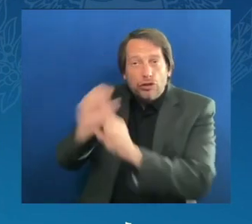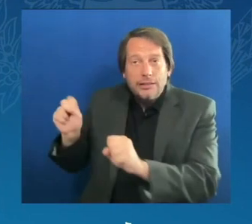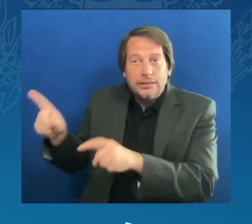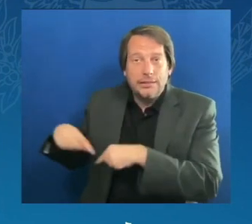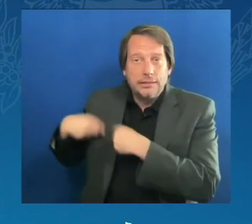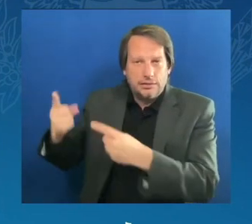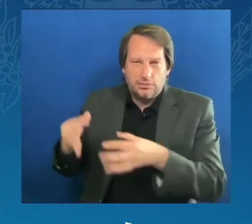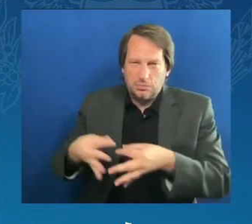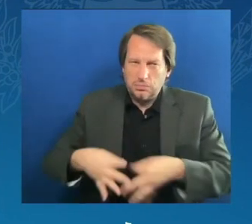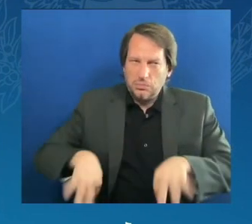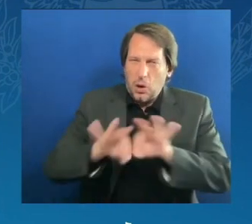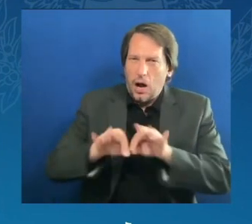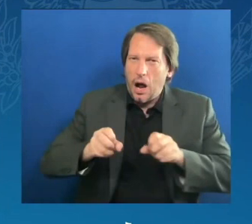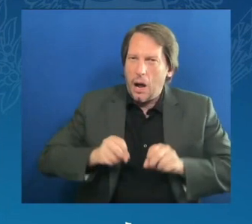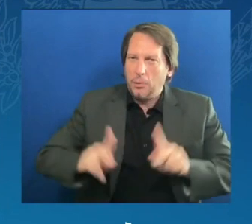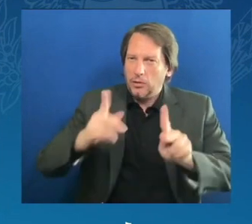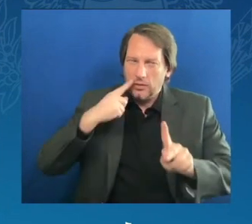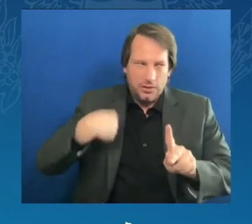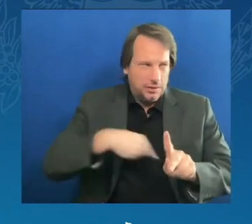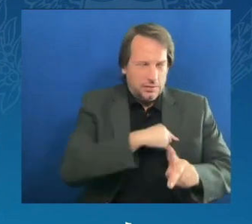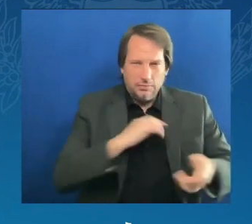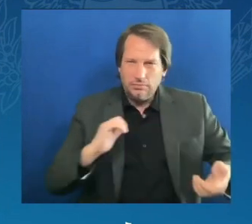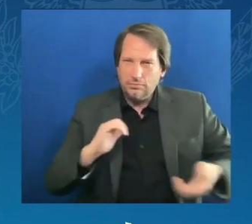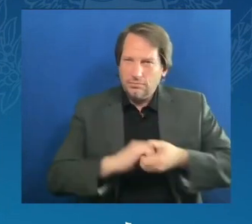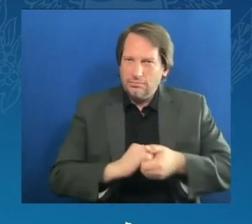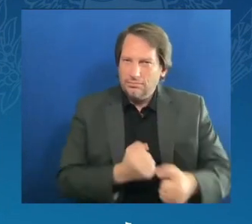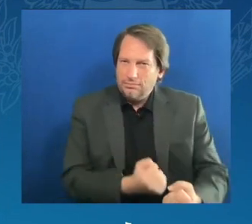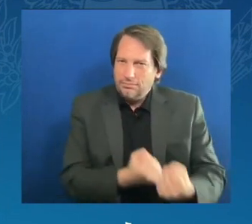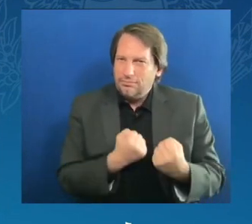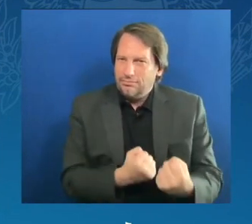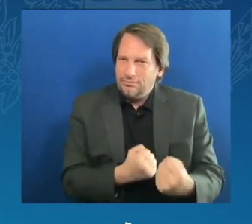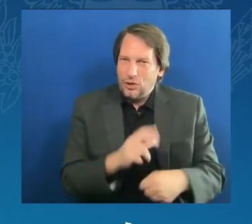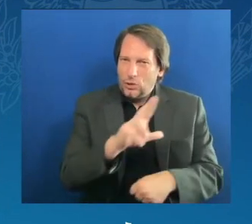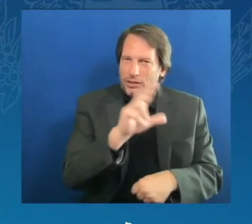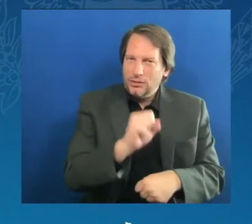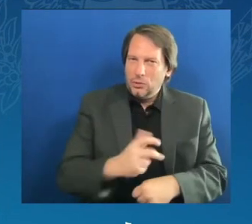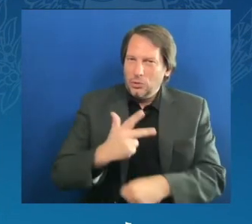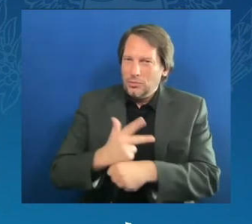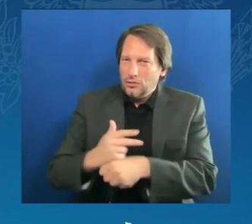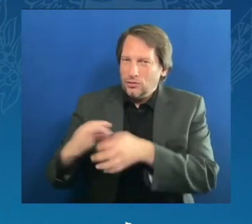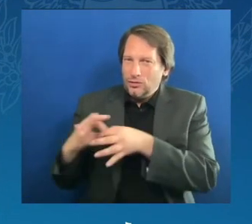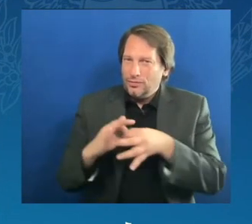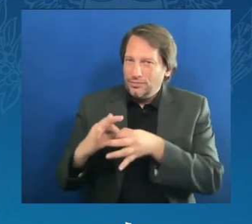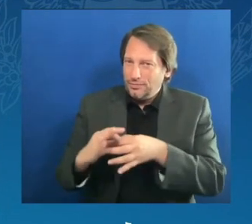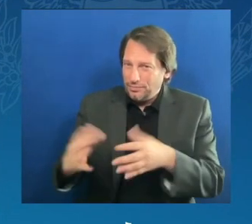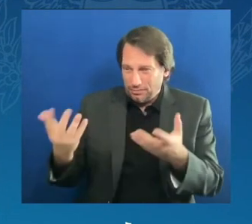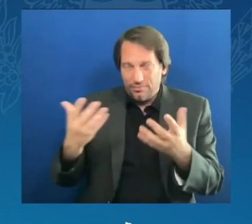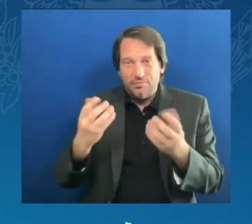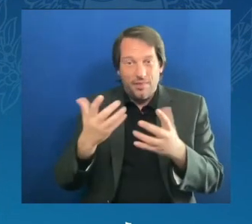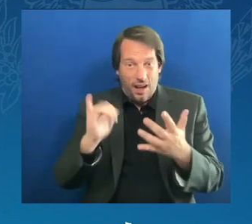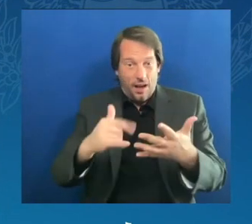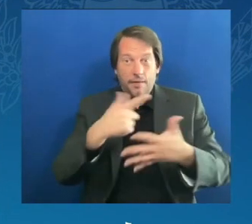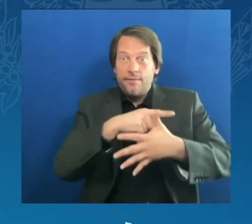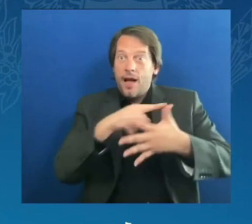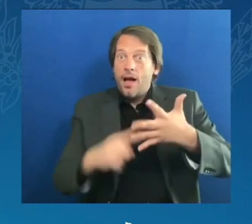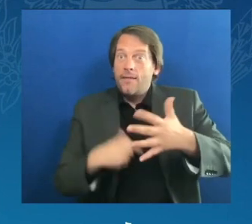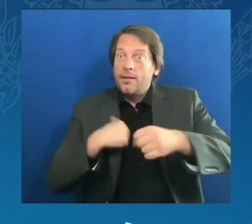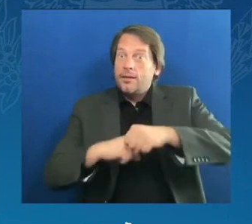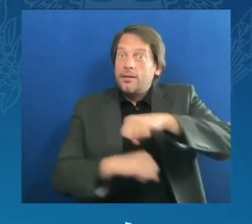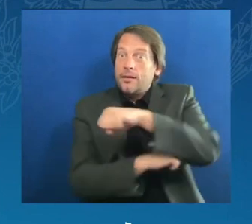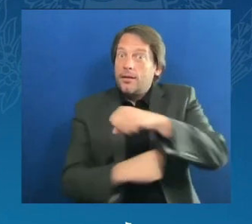5 pillars I have outlined. In particular, Mr. President, I commend you for your steadfast commitment to combat